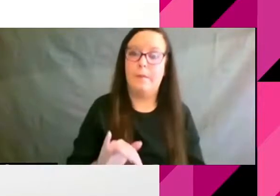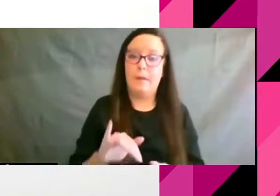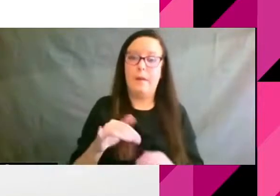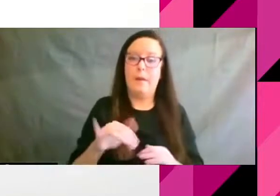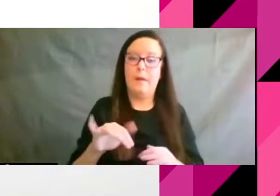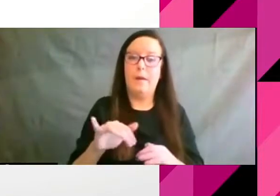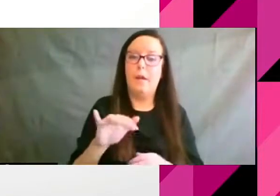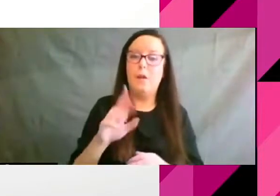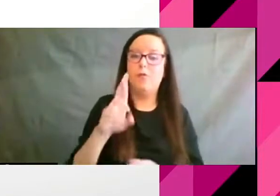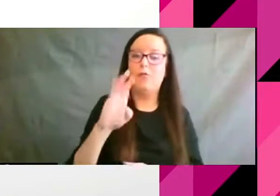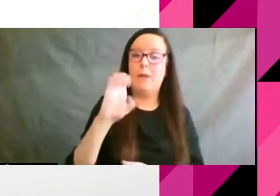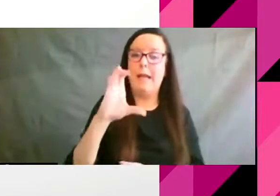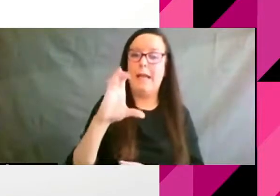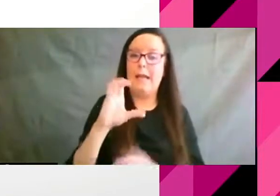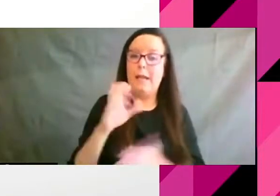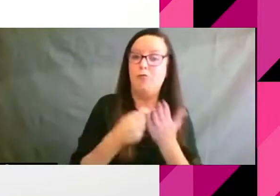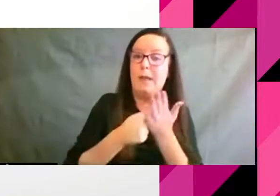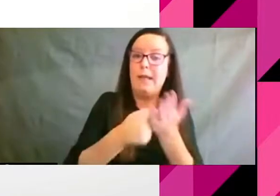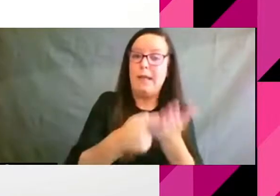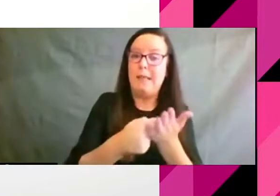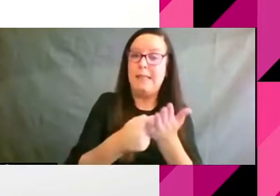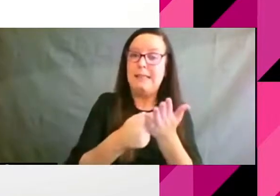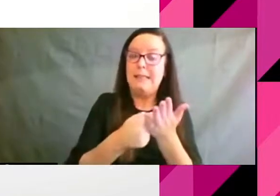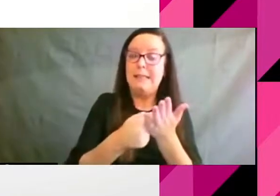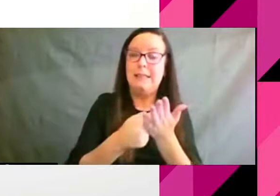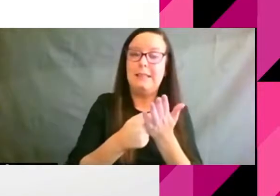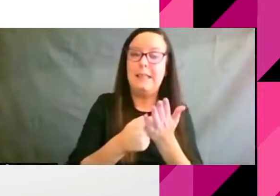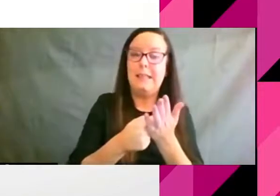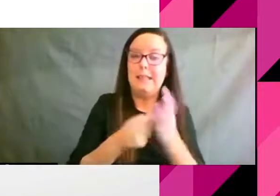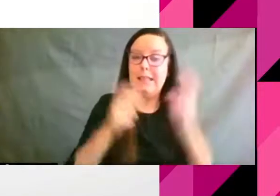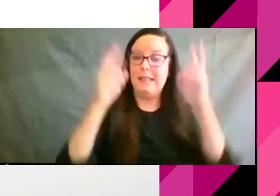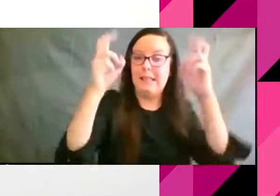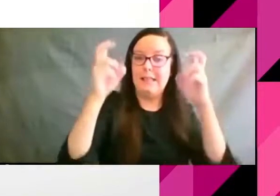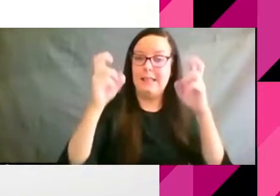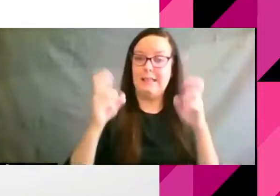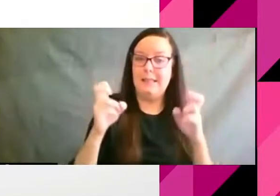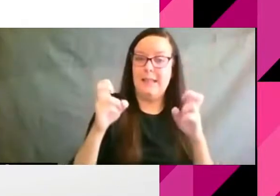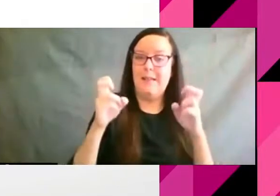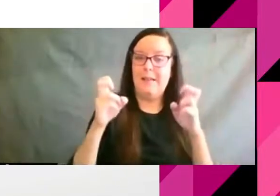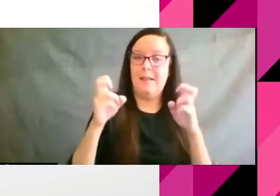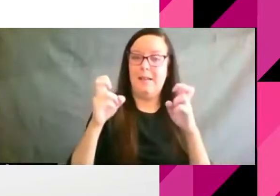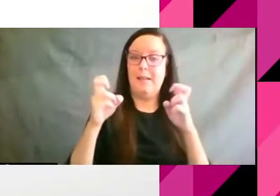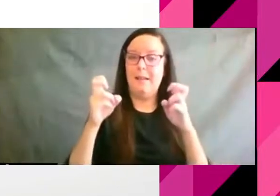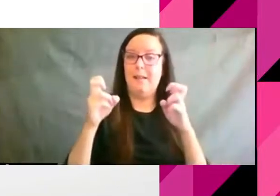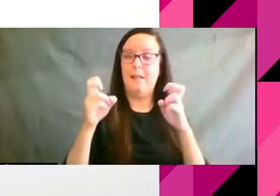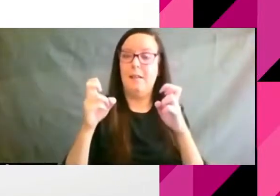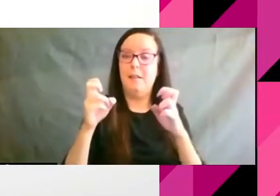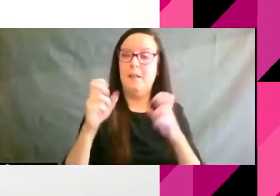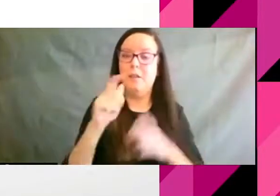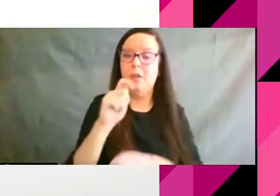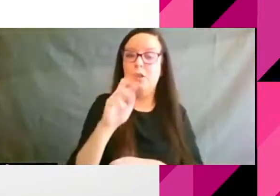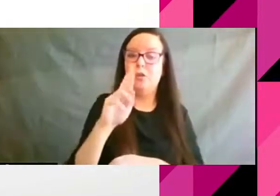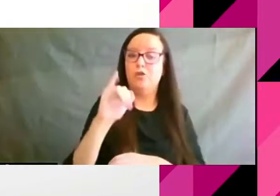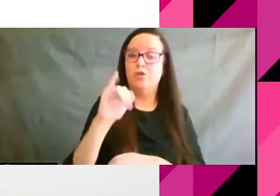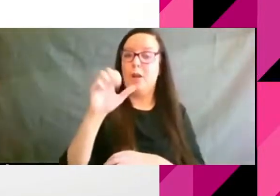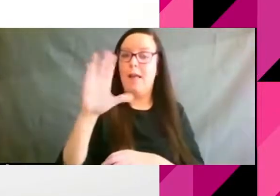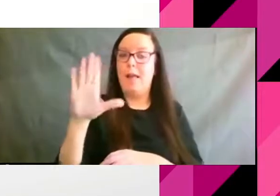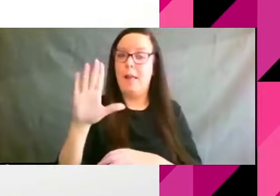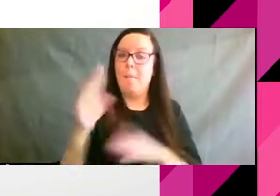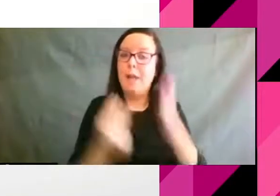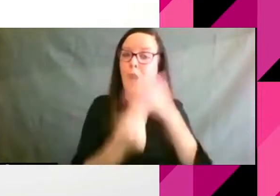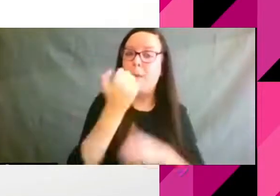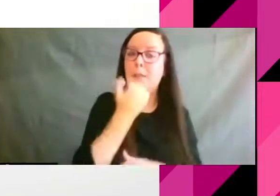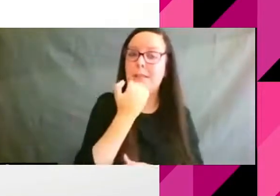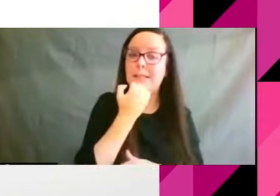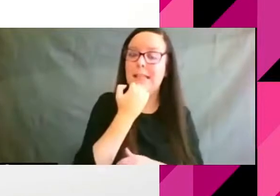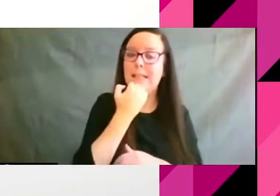that the defence of insanity and definitions with respect to fitness to stand trial be updated. The report argues